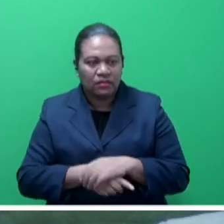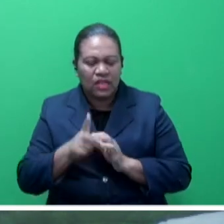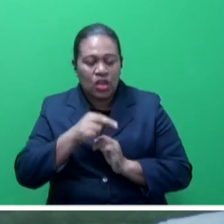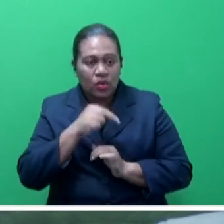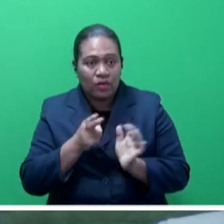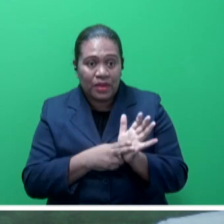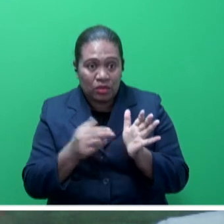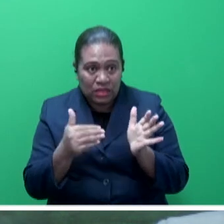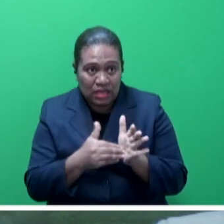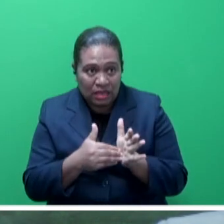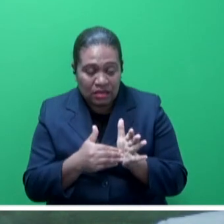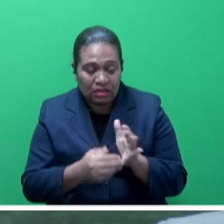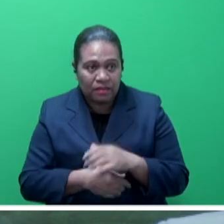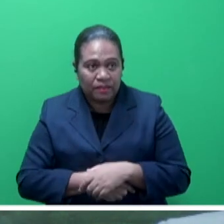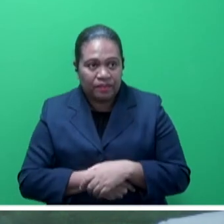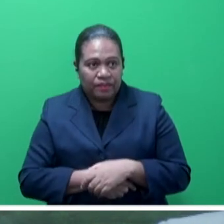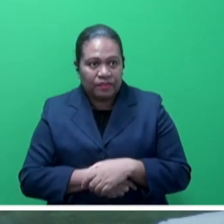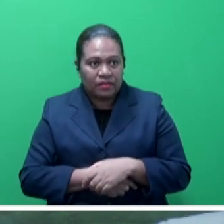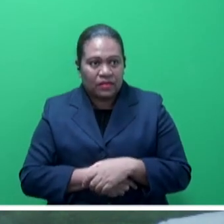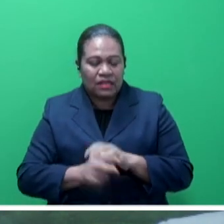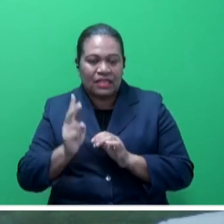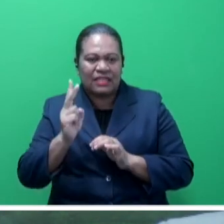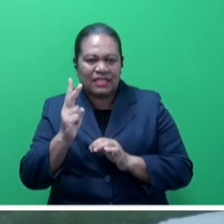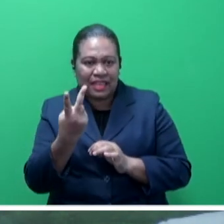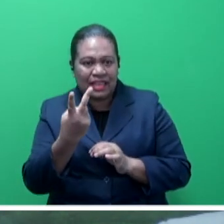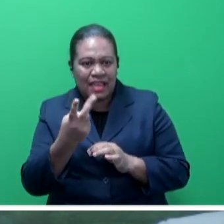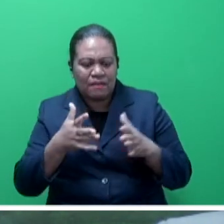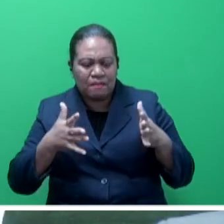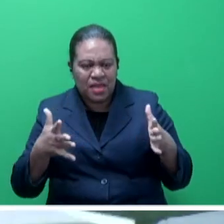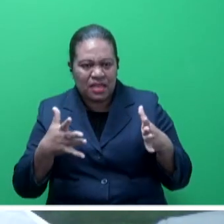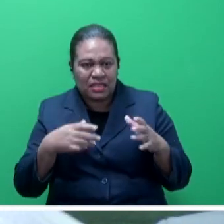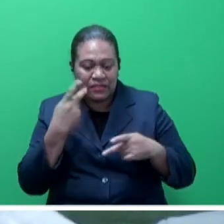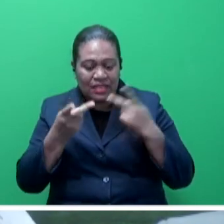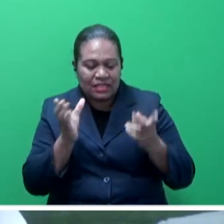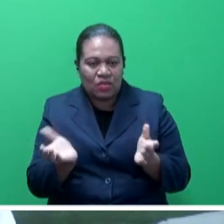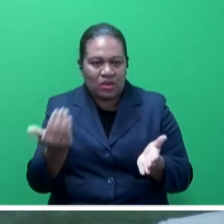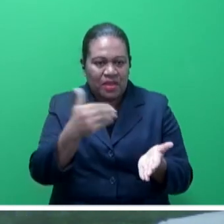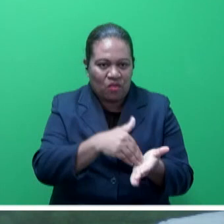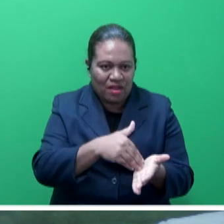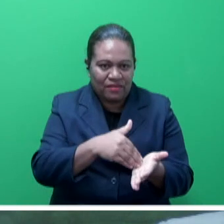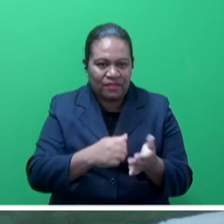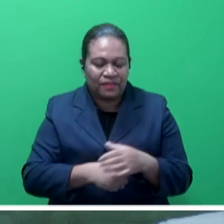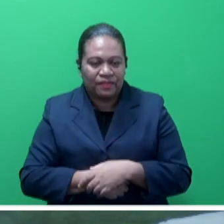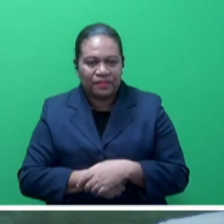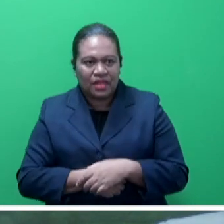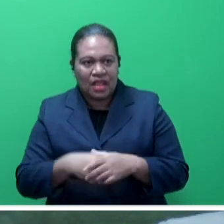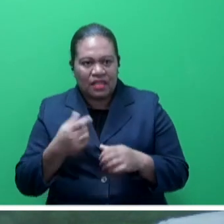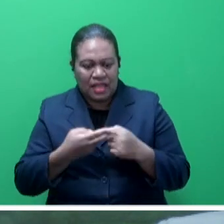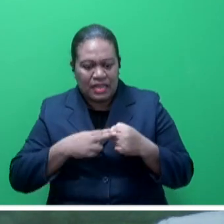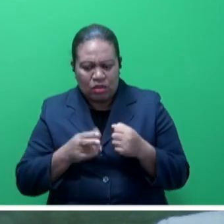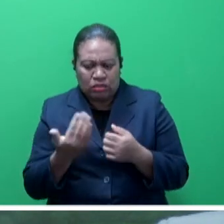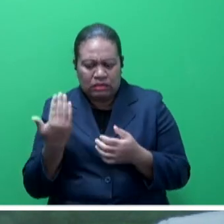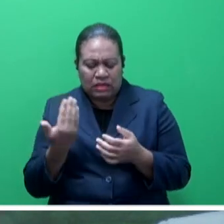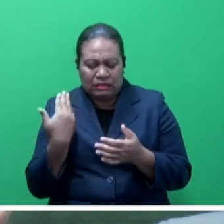New Zealand, which used to be our second largest source market, is also expected to boost arrivals. Recent news indicate that the